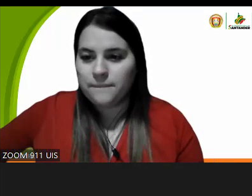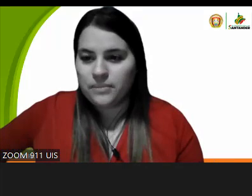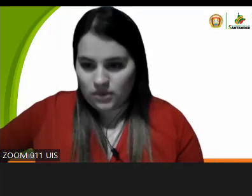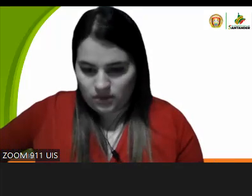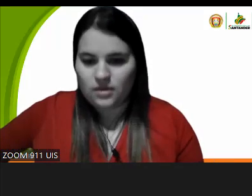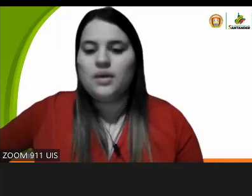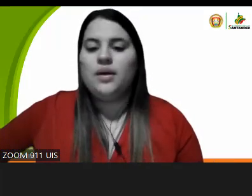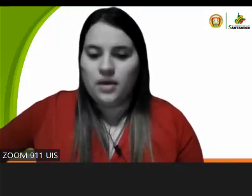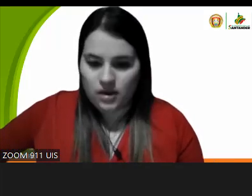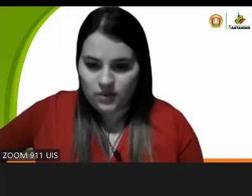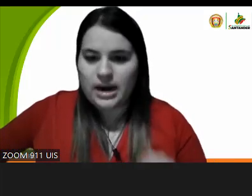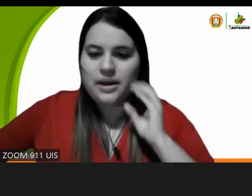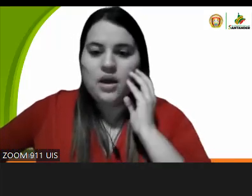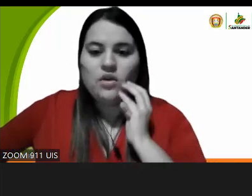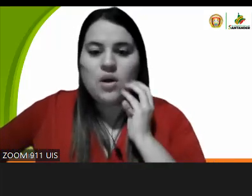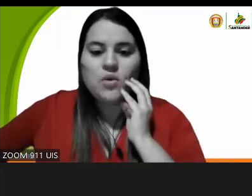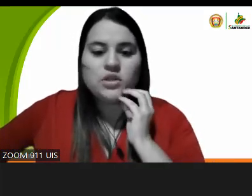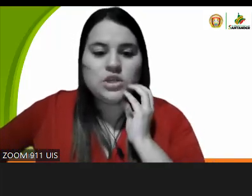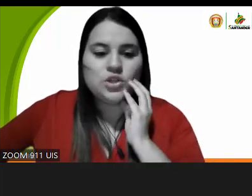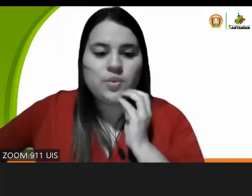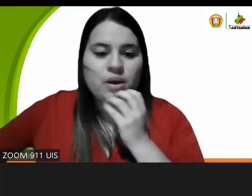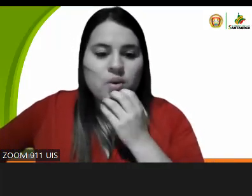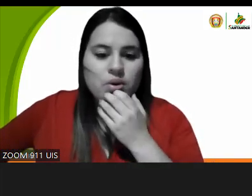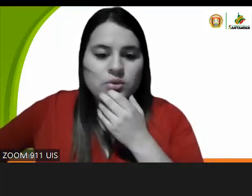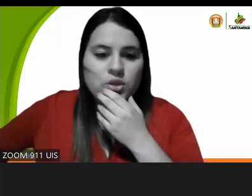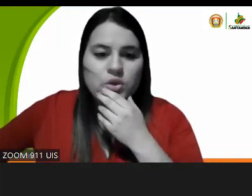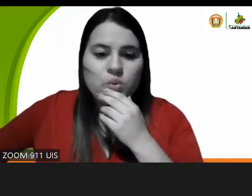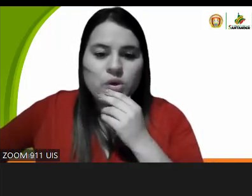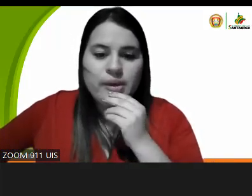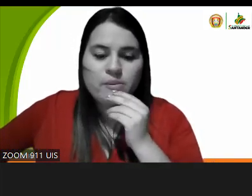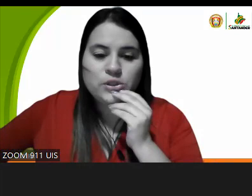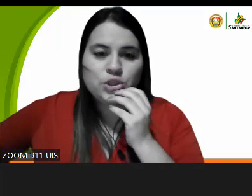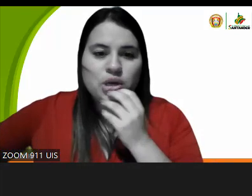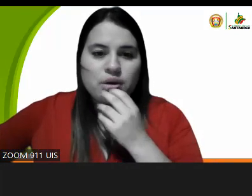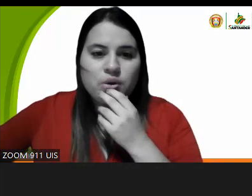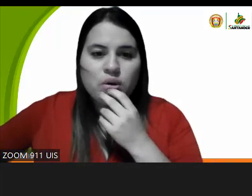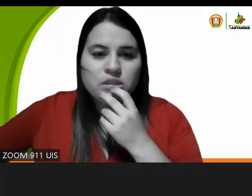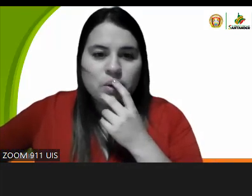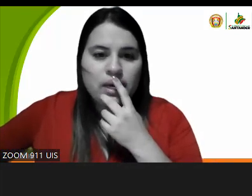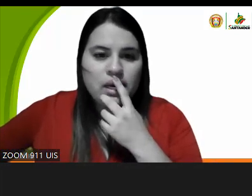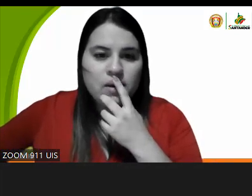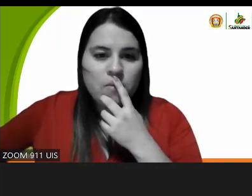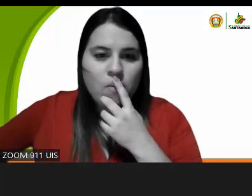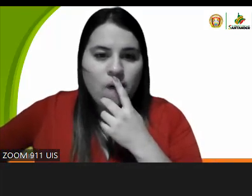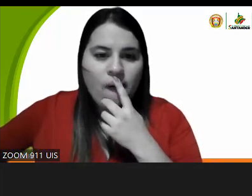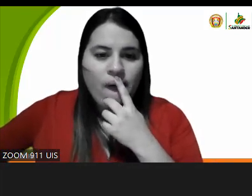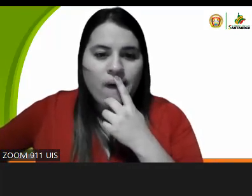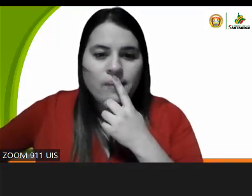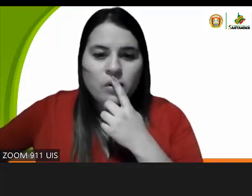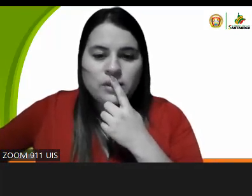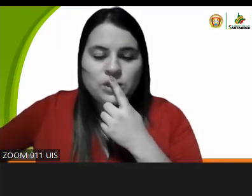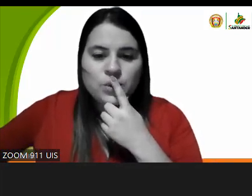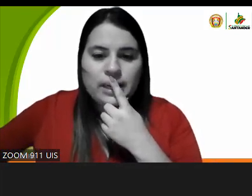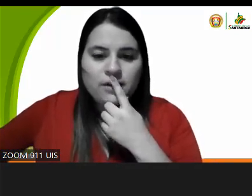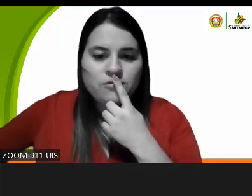Okay. More Yeah, than clear. clear. Alrighty. So I'm going to send you to the breakout rooms. You will be able to share your screen.